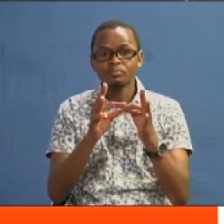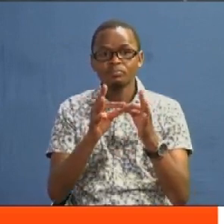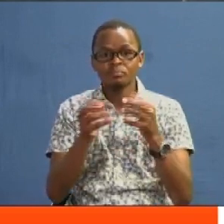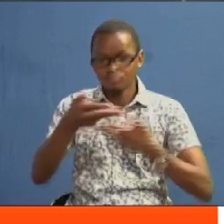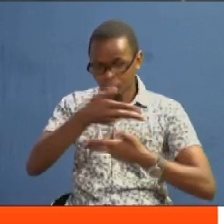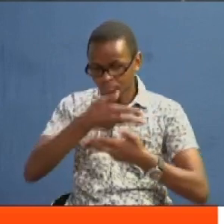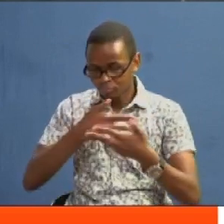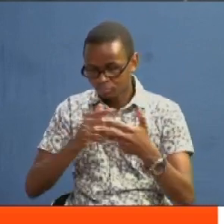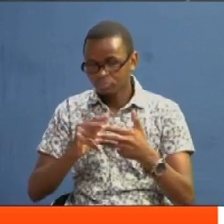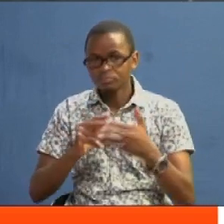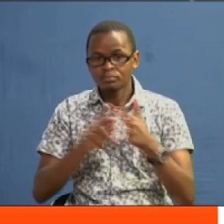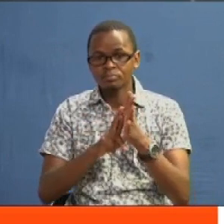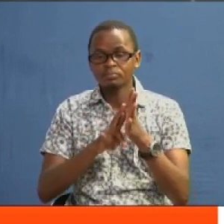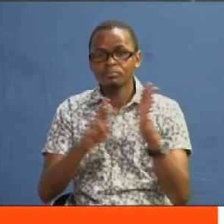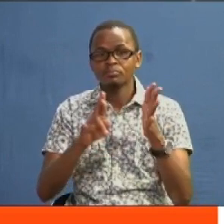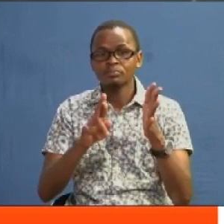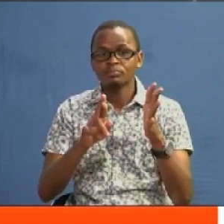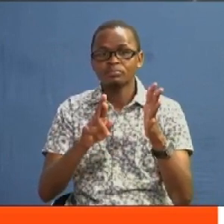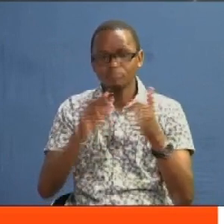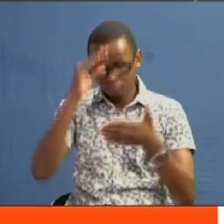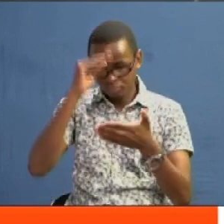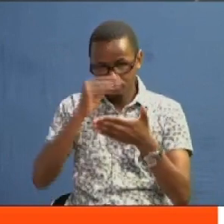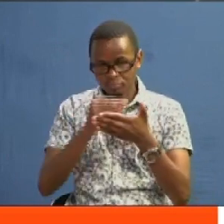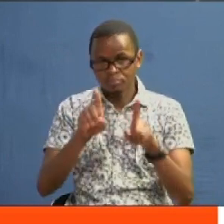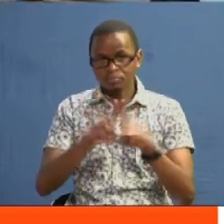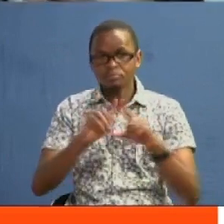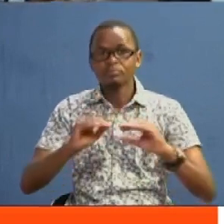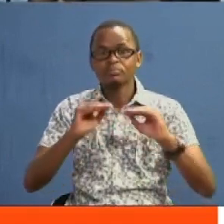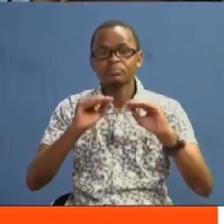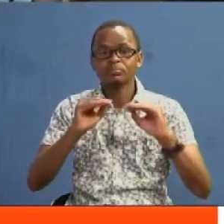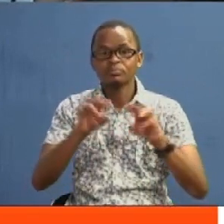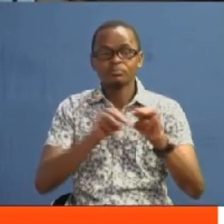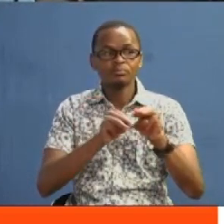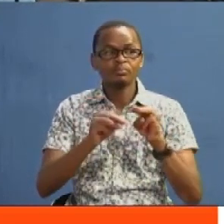integrative, reflective and inquiry-based learning as teaching methods.